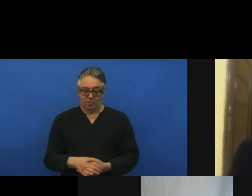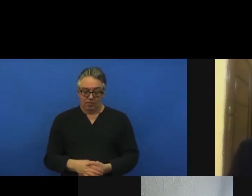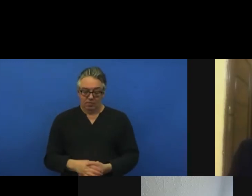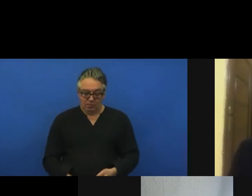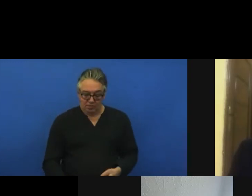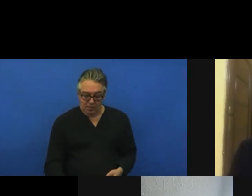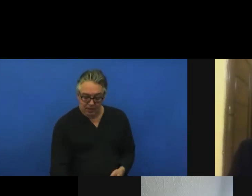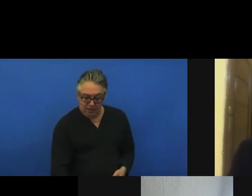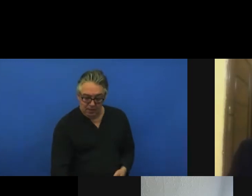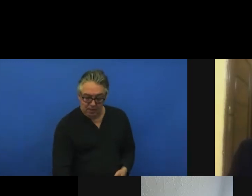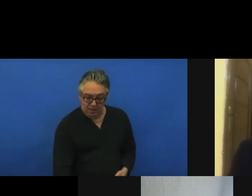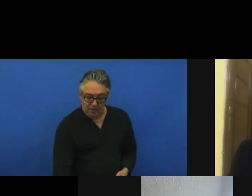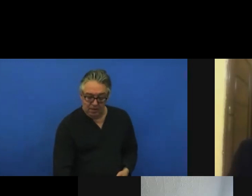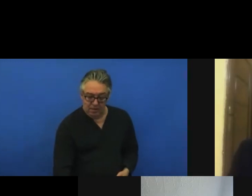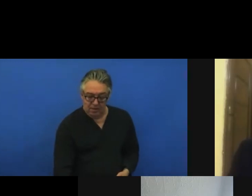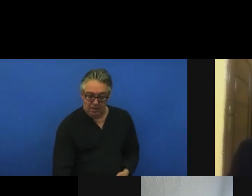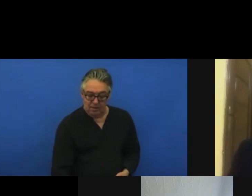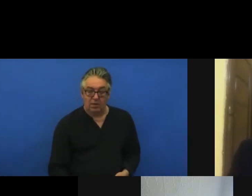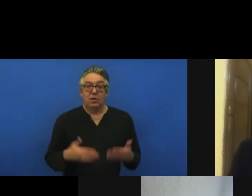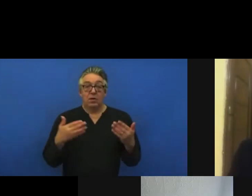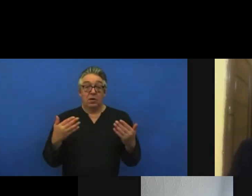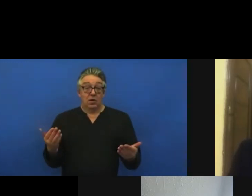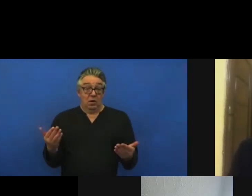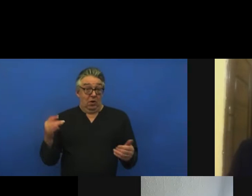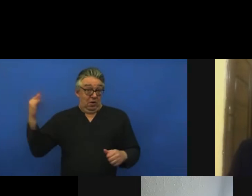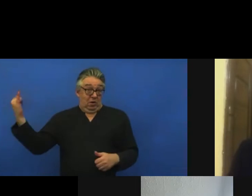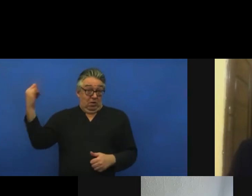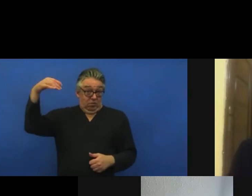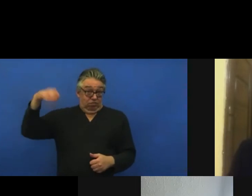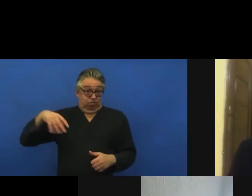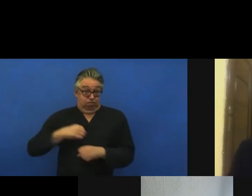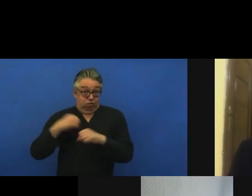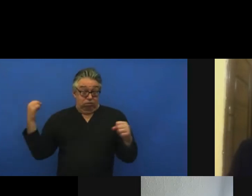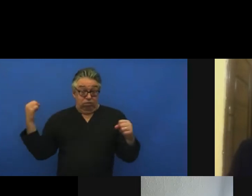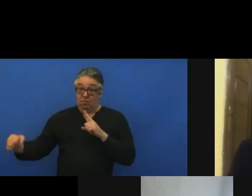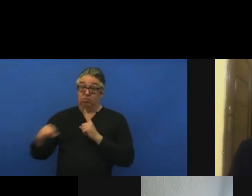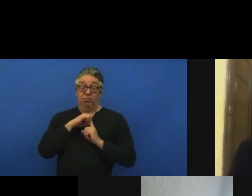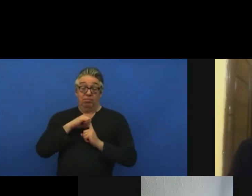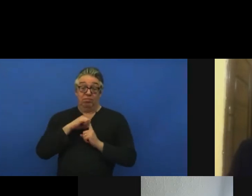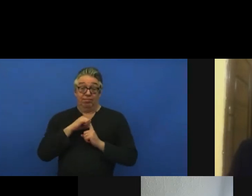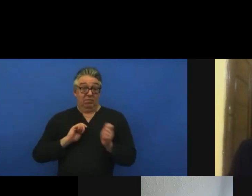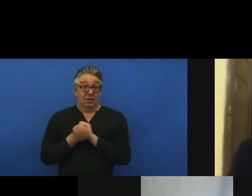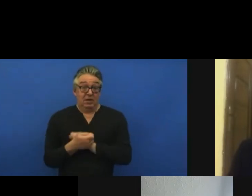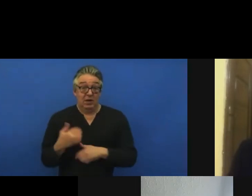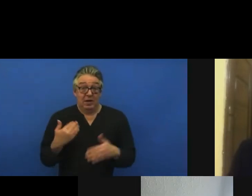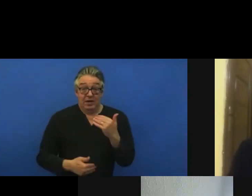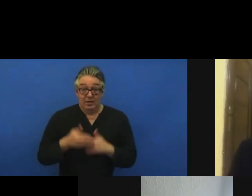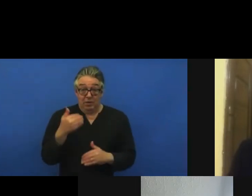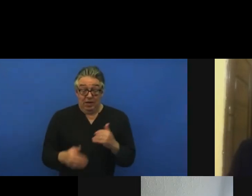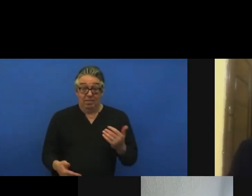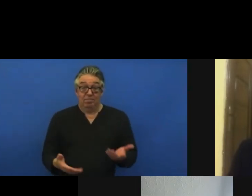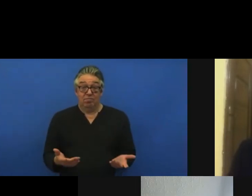So this case of emergency has affected my life as a person with disability, but there are also other cases of emergencies that affect our lives,